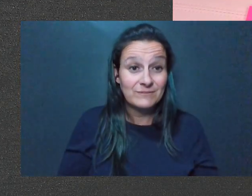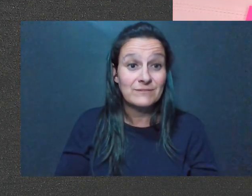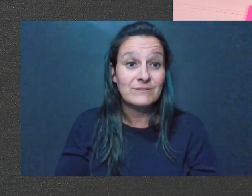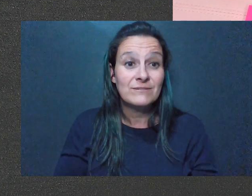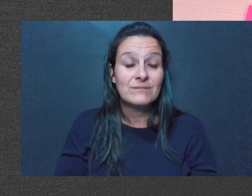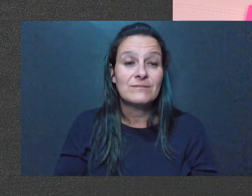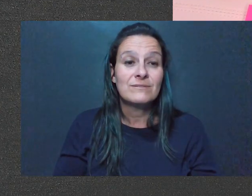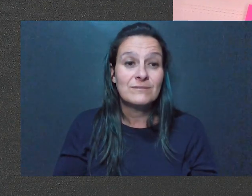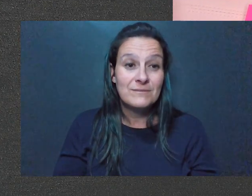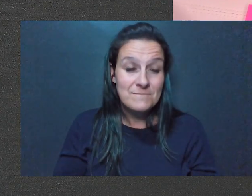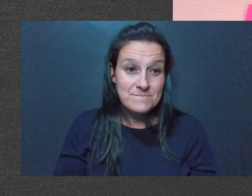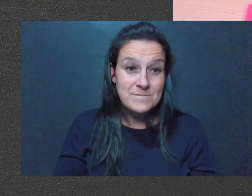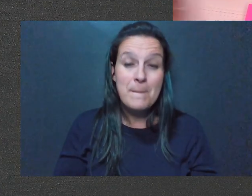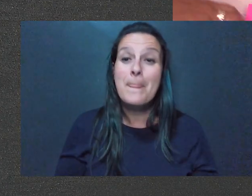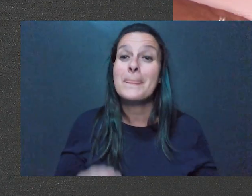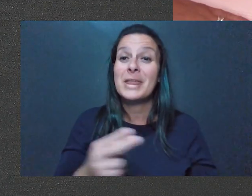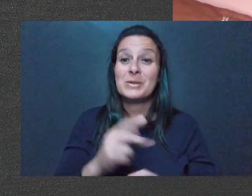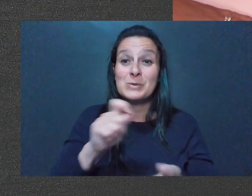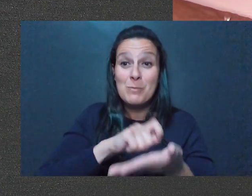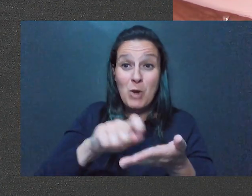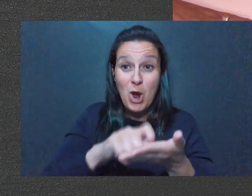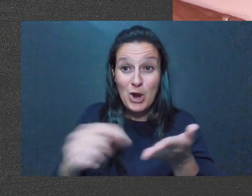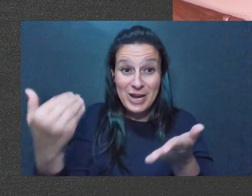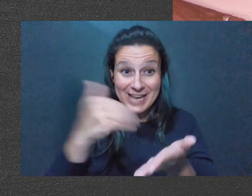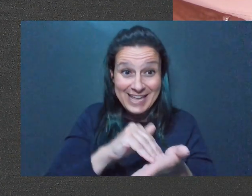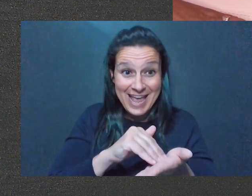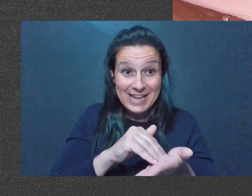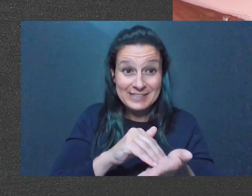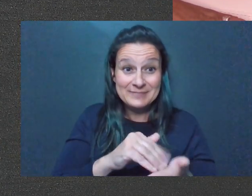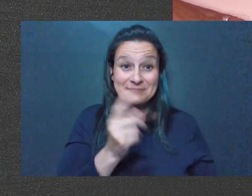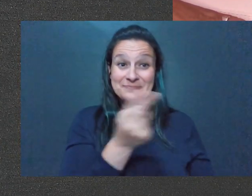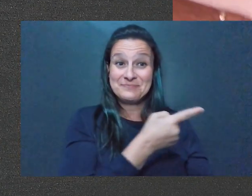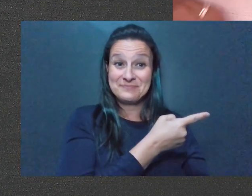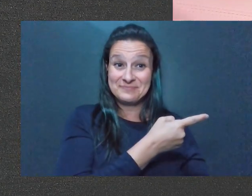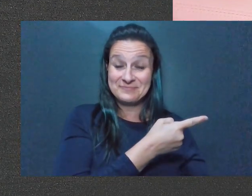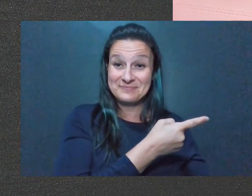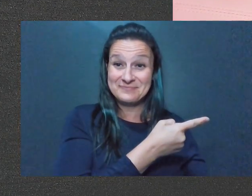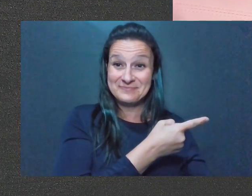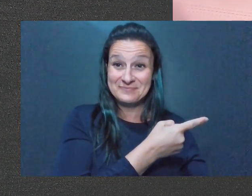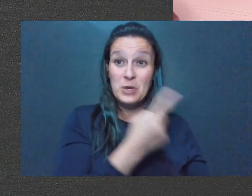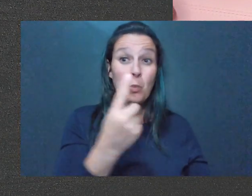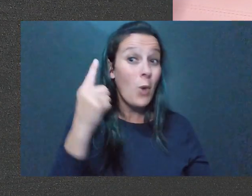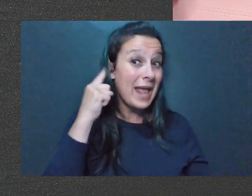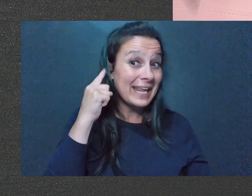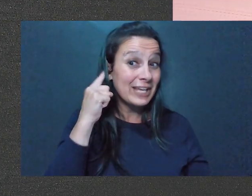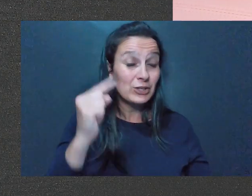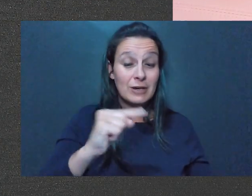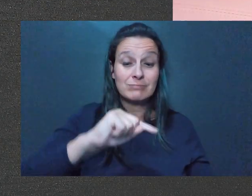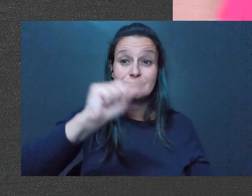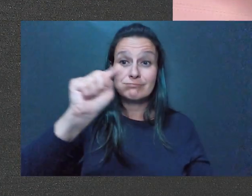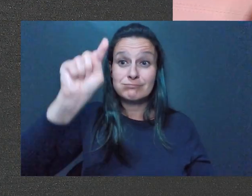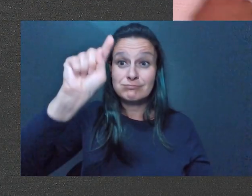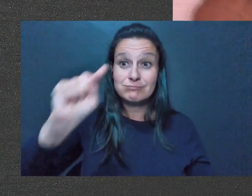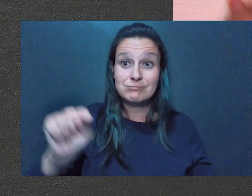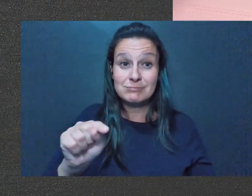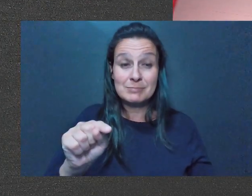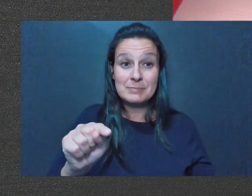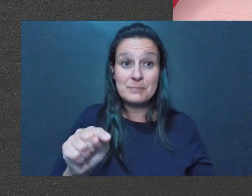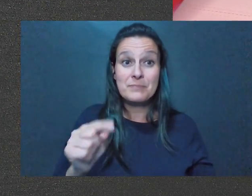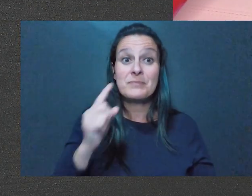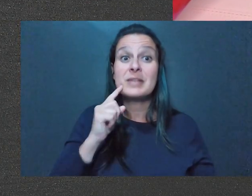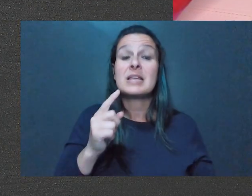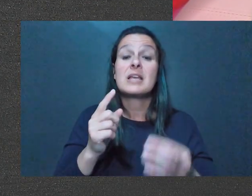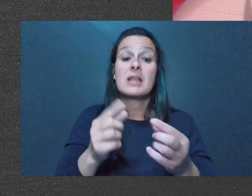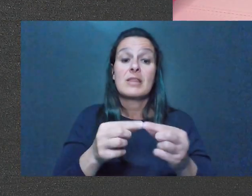Go ahead and use your marker again and draw 1 ear. That's all you need. If you cut on the